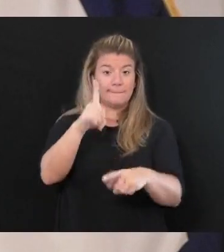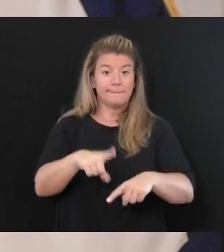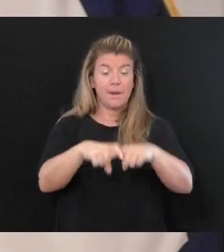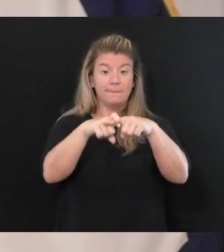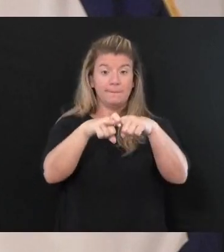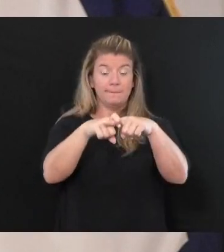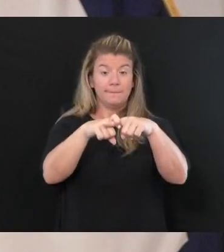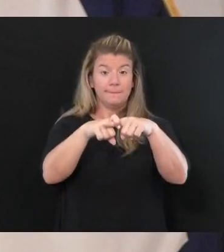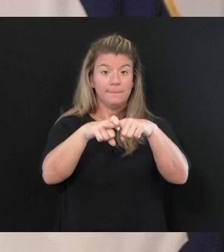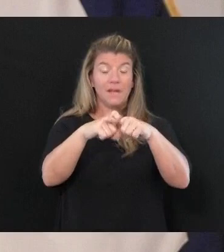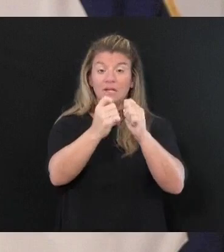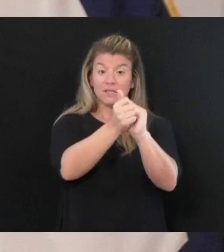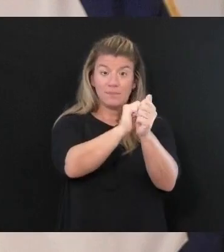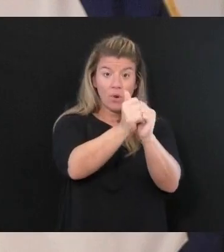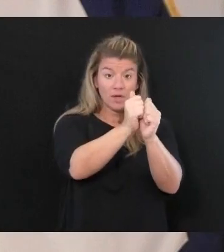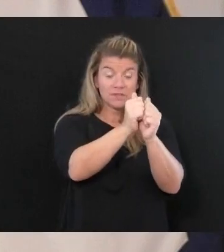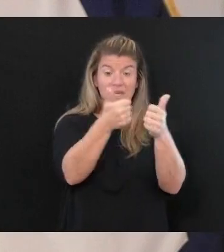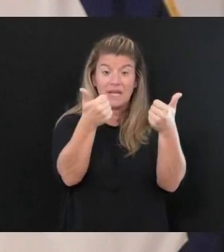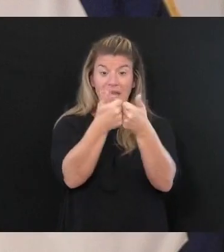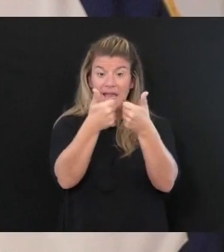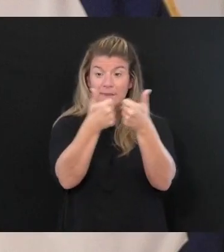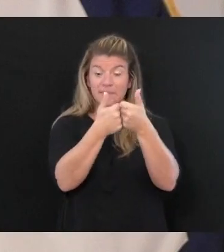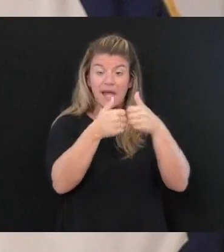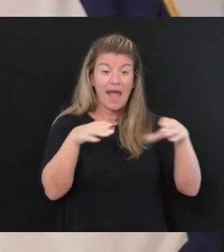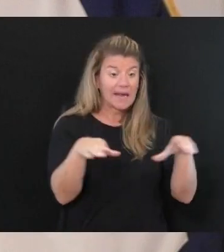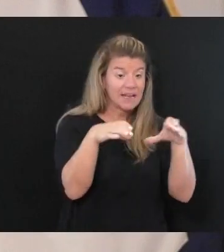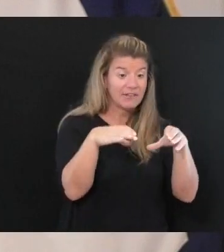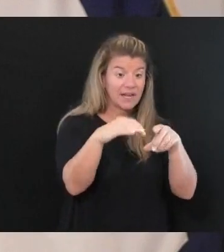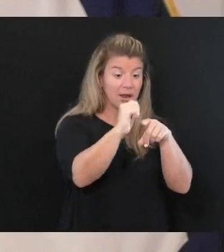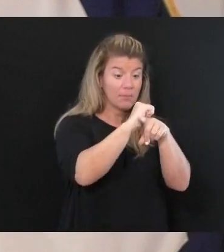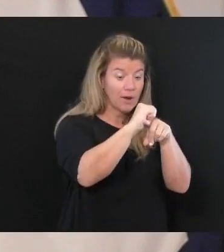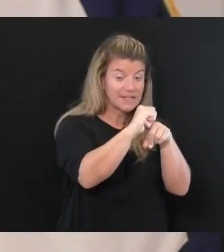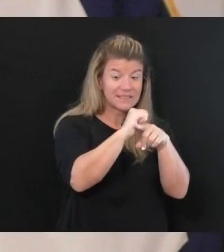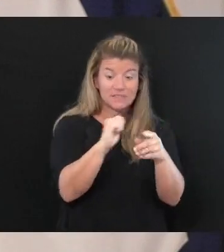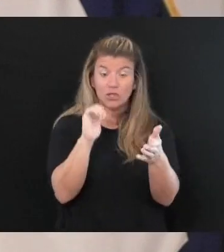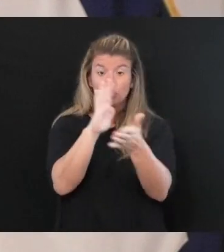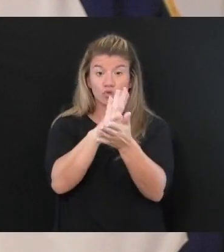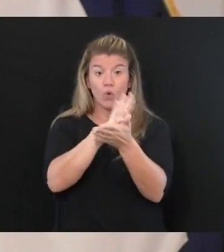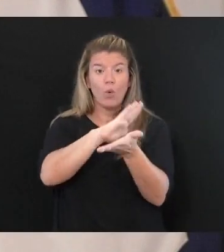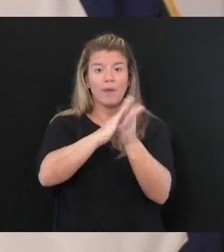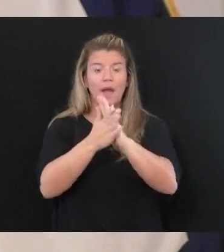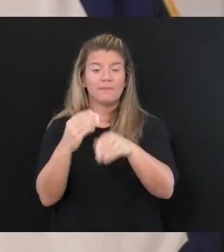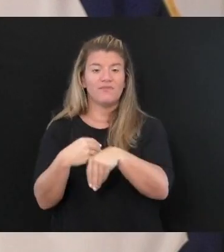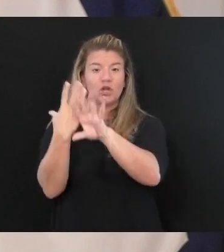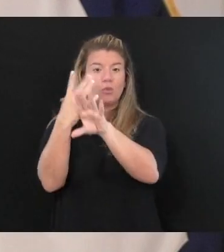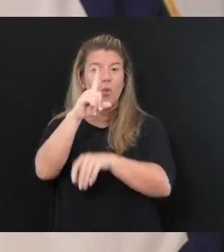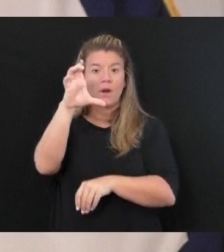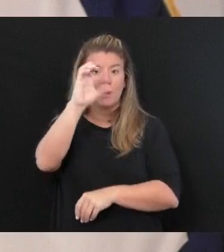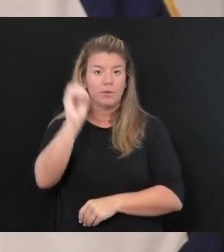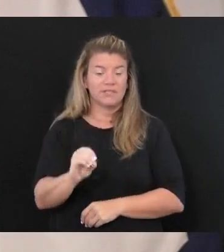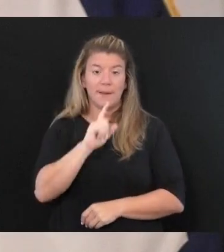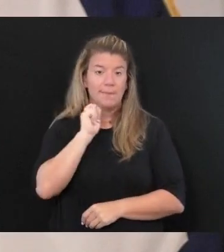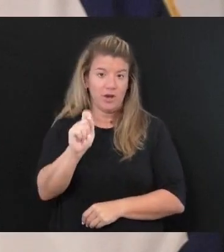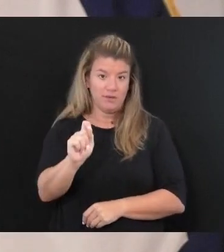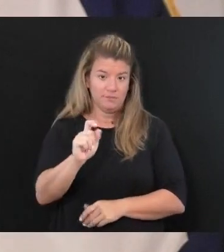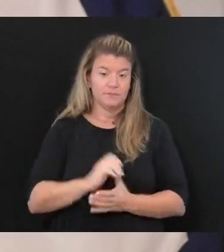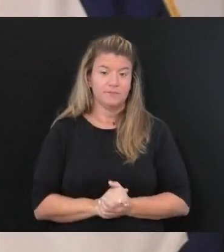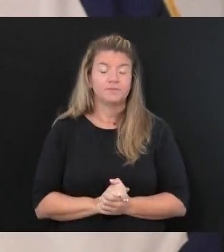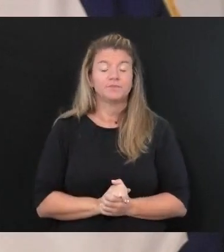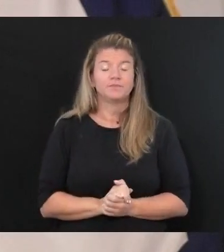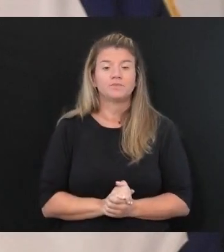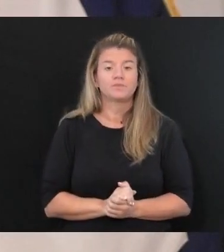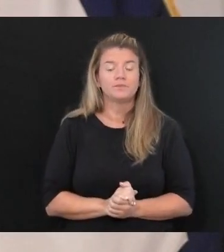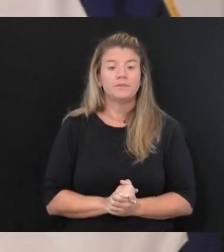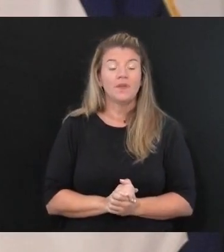but school will stop as well, and we'll go 100% virtual. Now, we have a map that